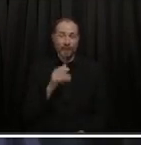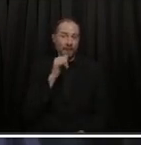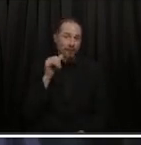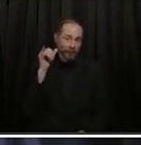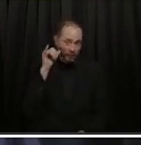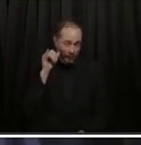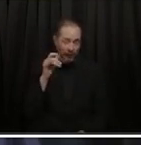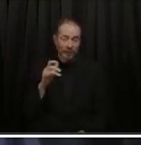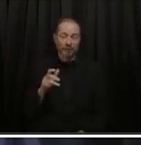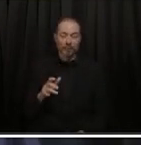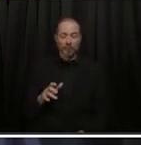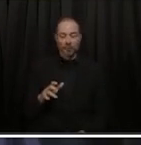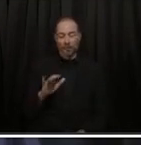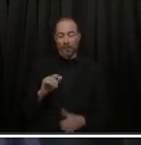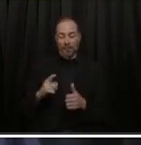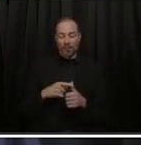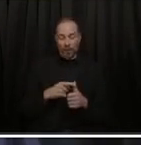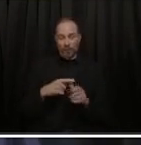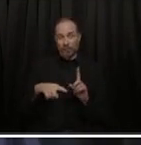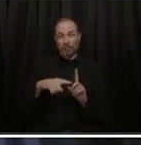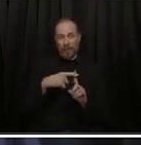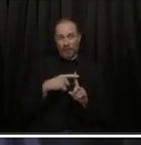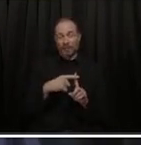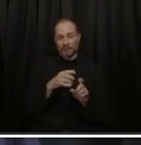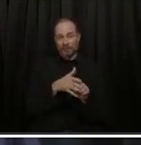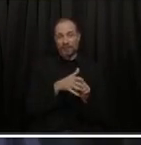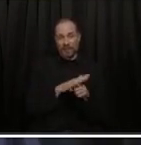yesterday, the first case of